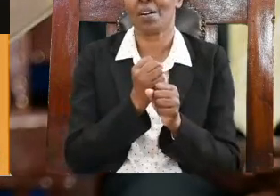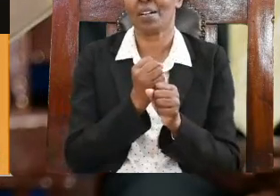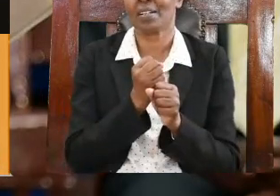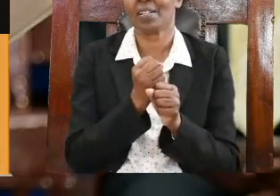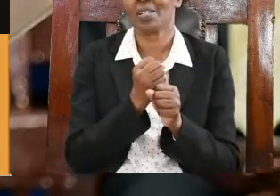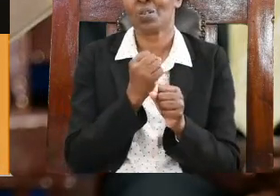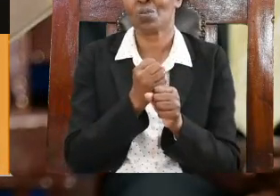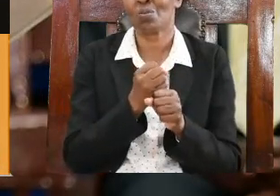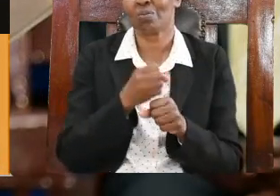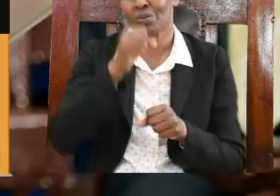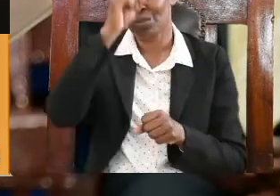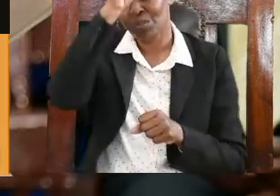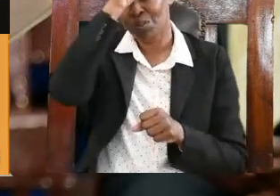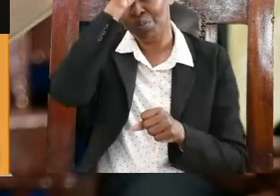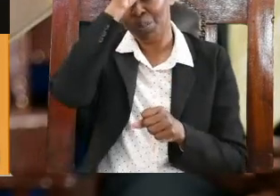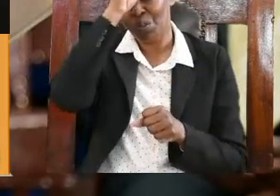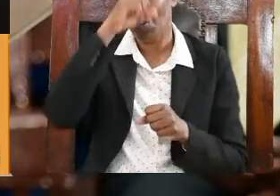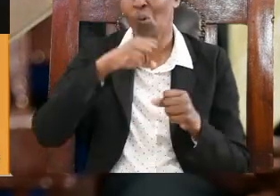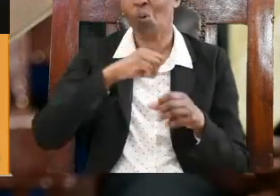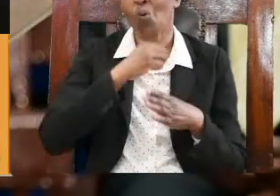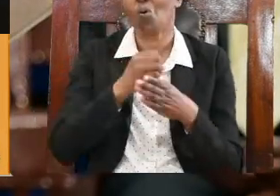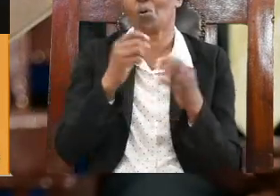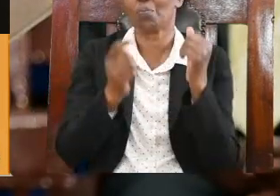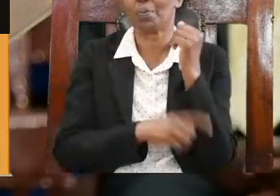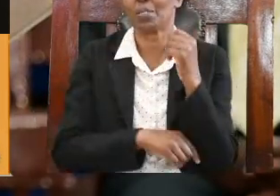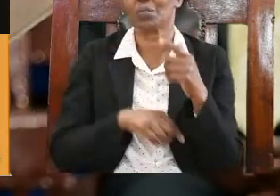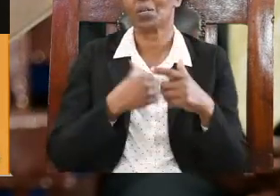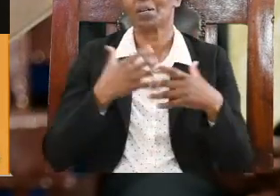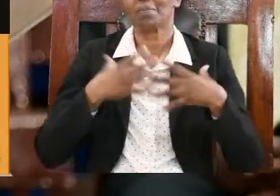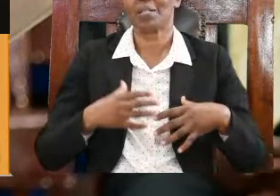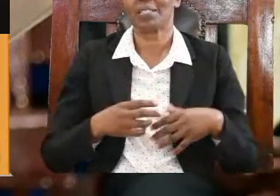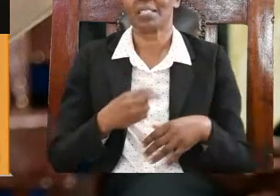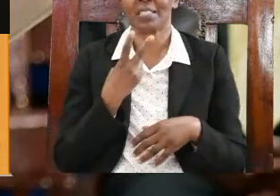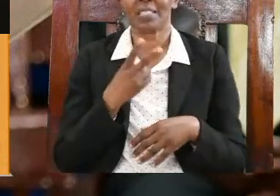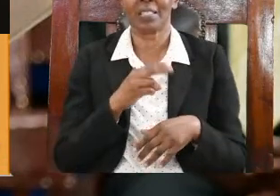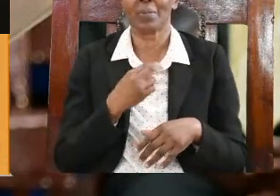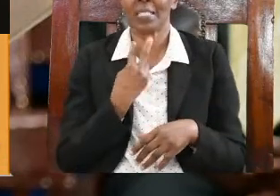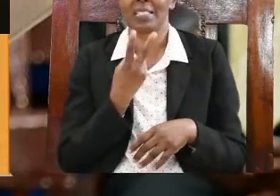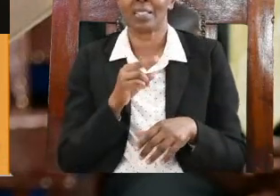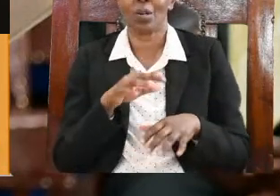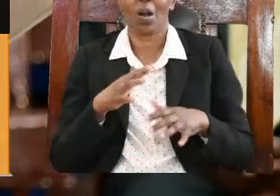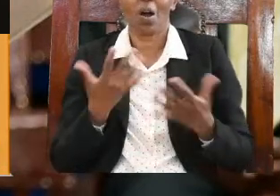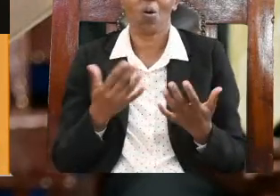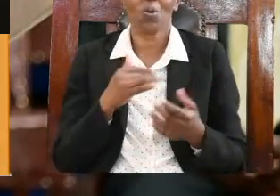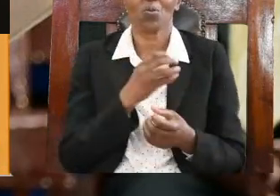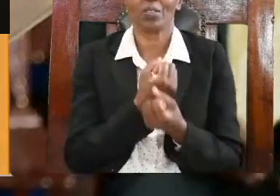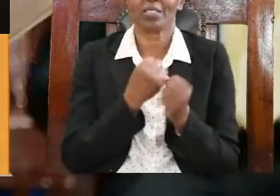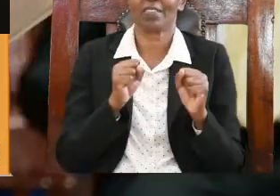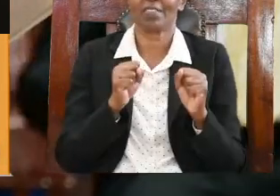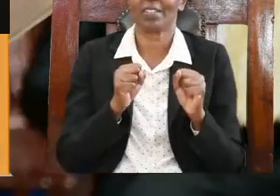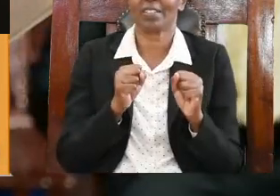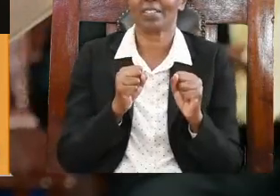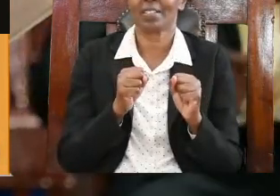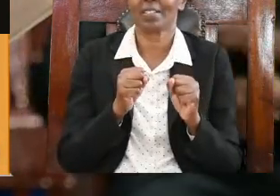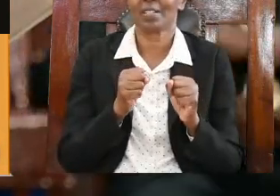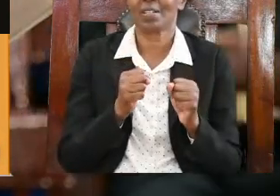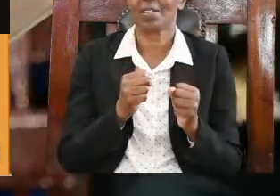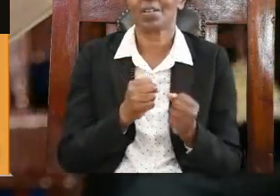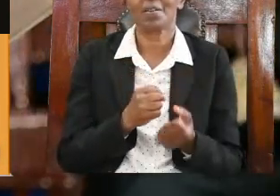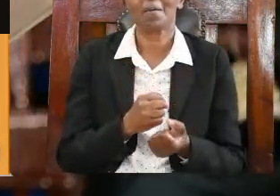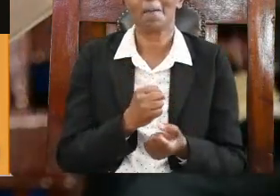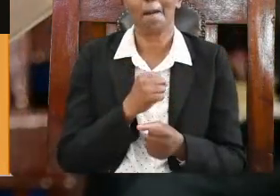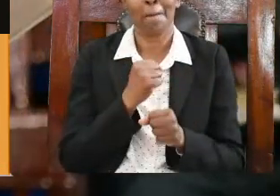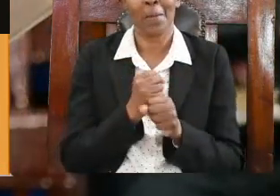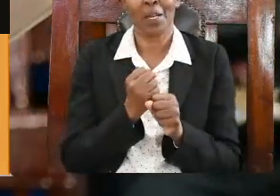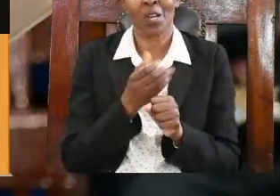weird. You know, when someone says, wacha tuone huo wokovu wake utampeleka wapi. Let us